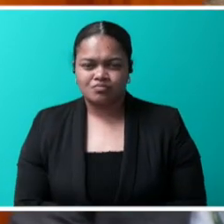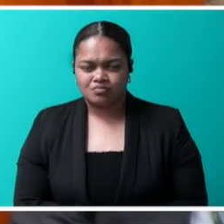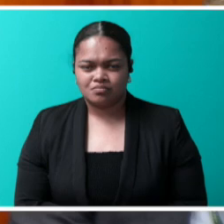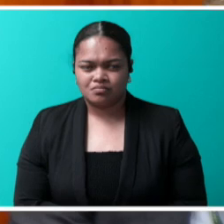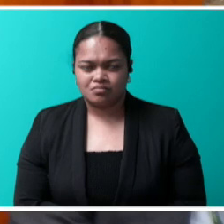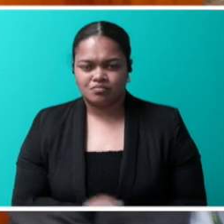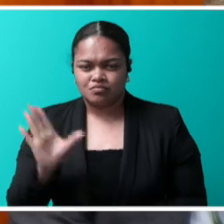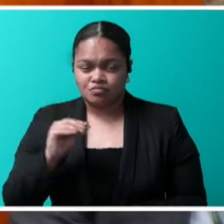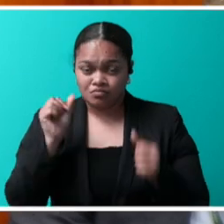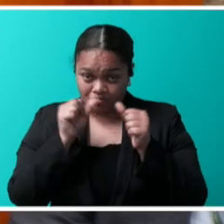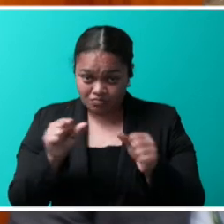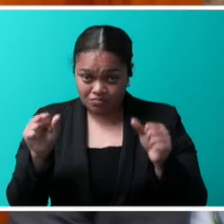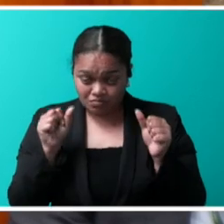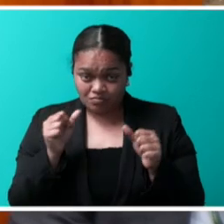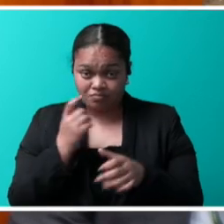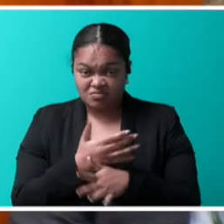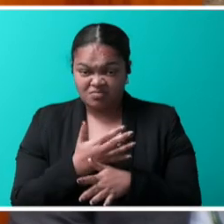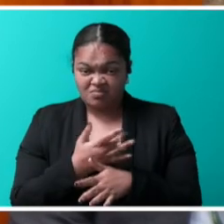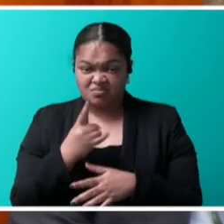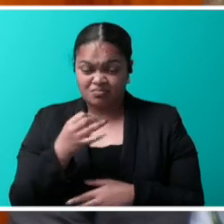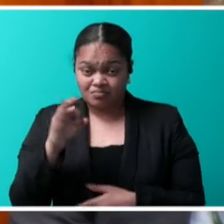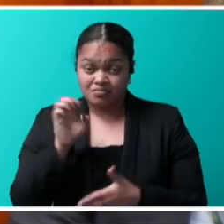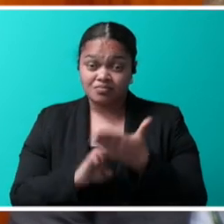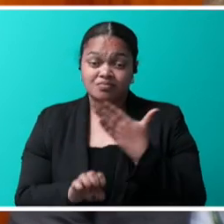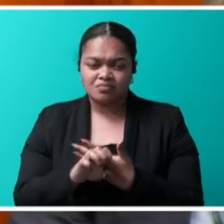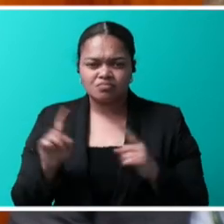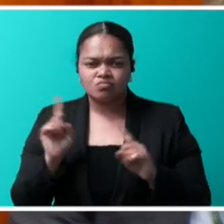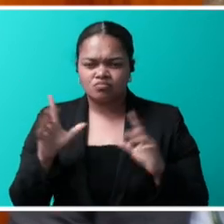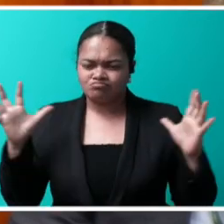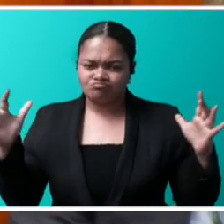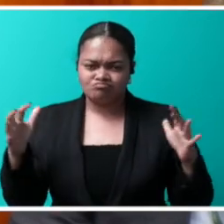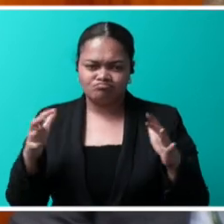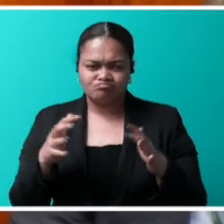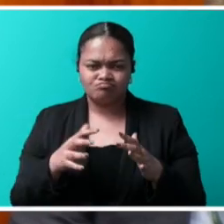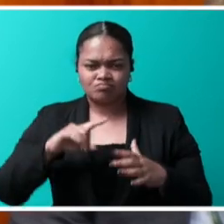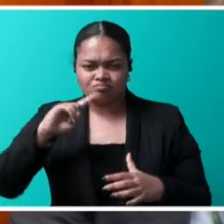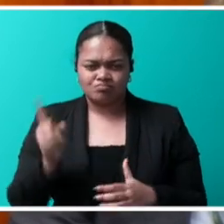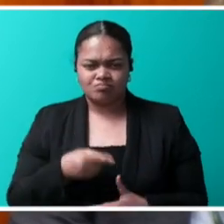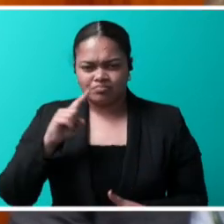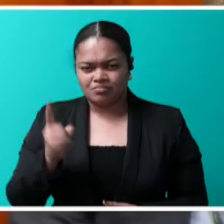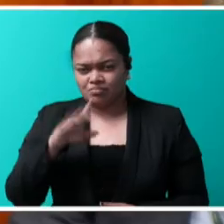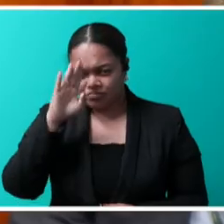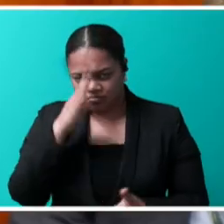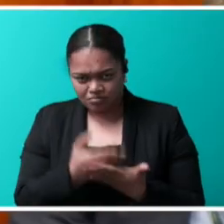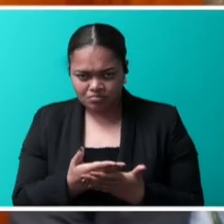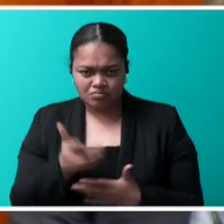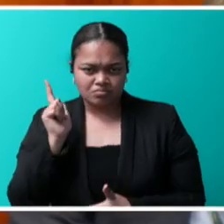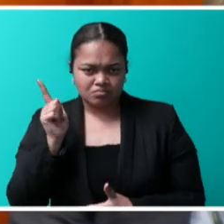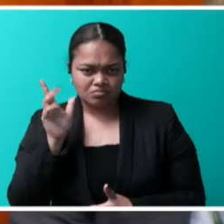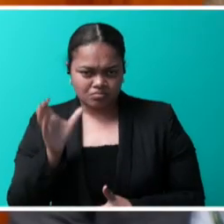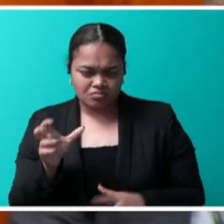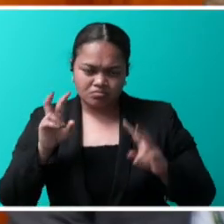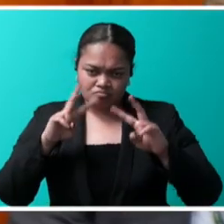of Agriculture, Fisheries and Forest, and the event brought together thousands of students, lecturers,